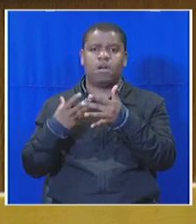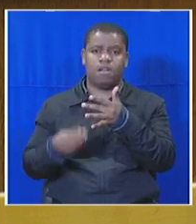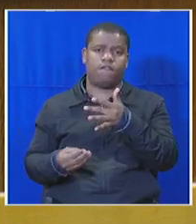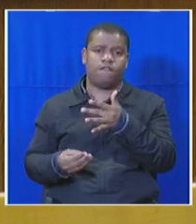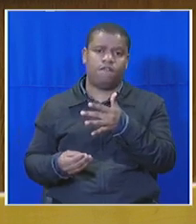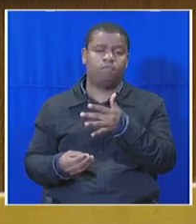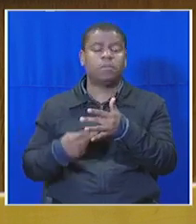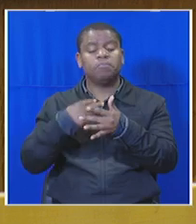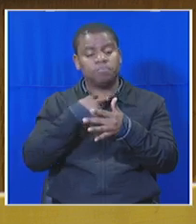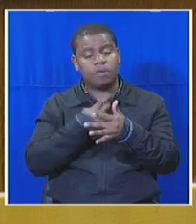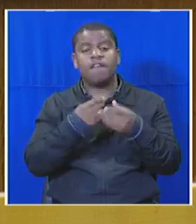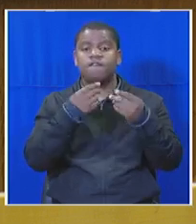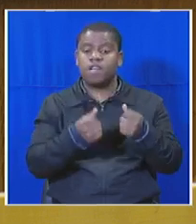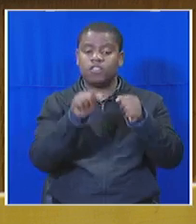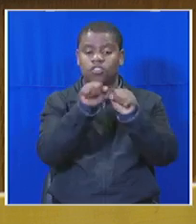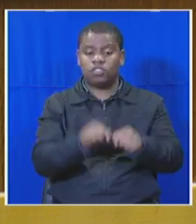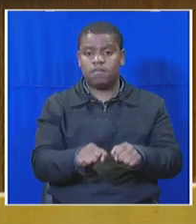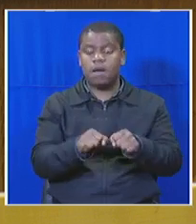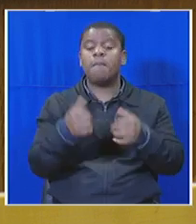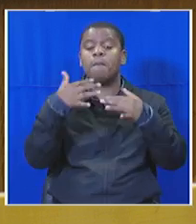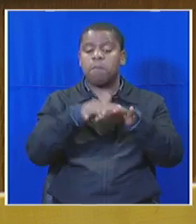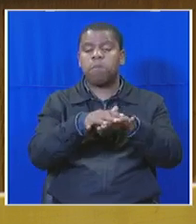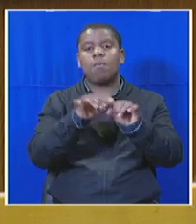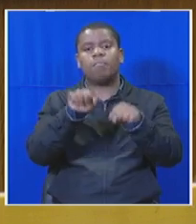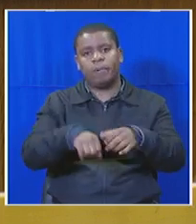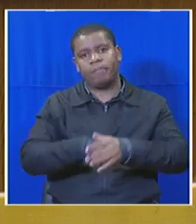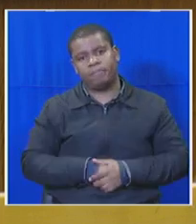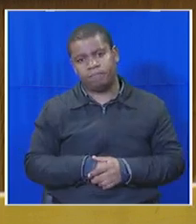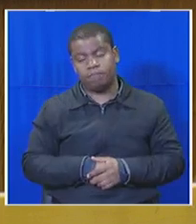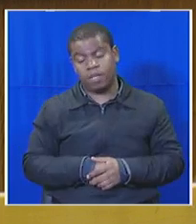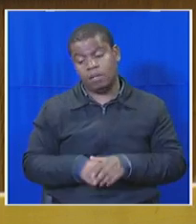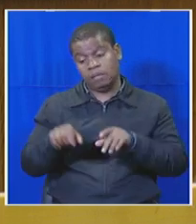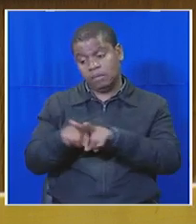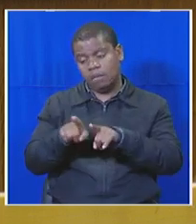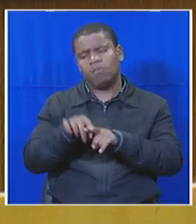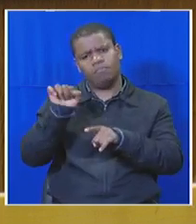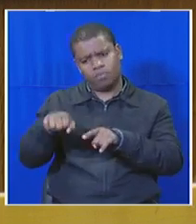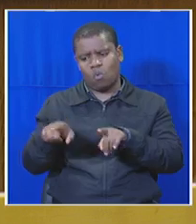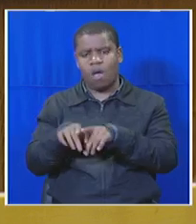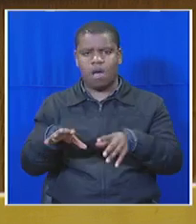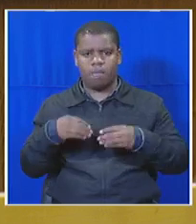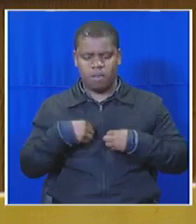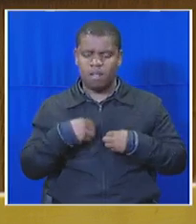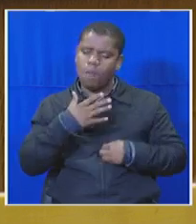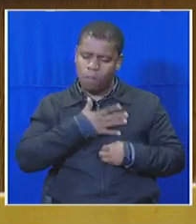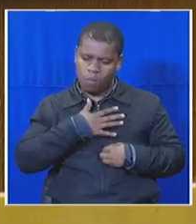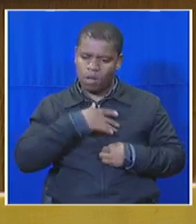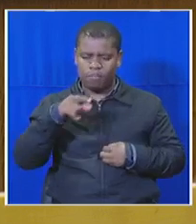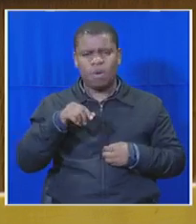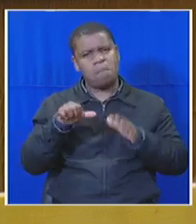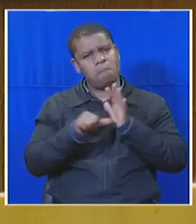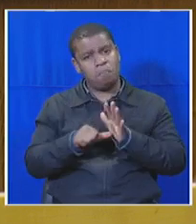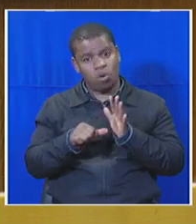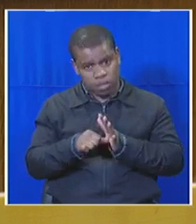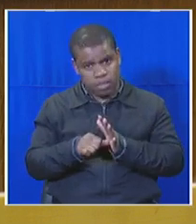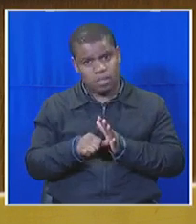provide financial system in place. And we also admit that water is a source of life, is